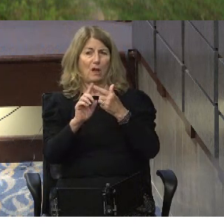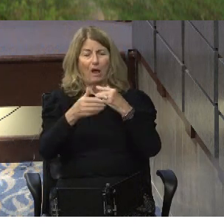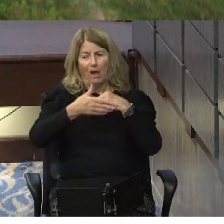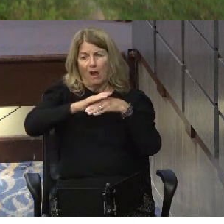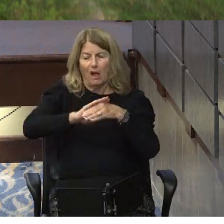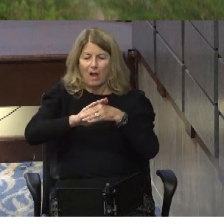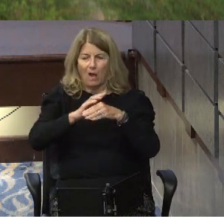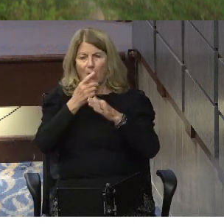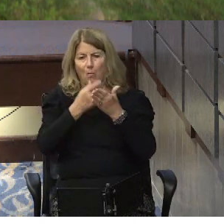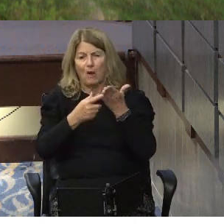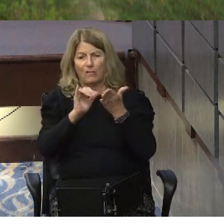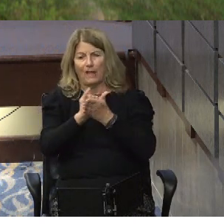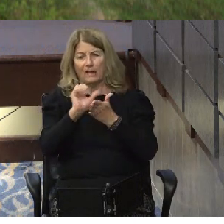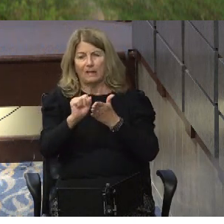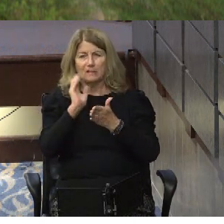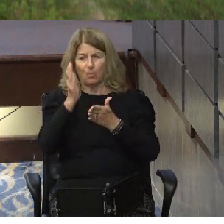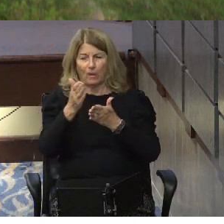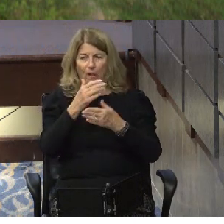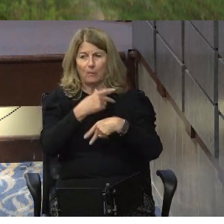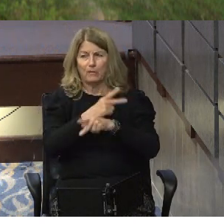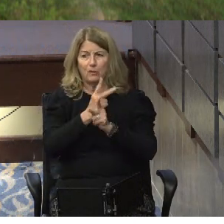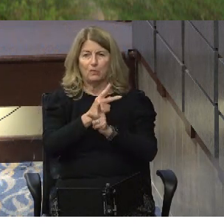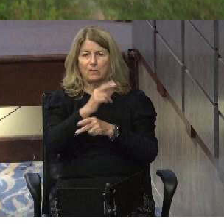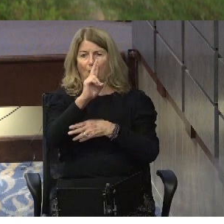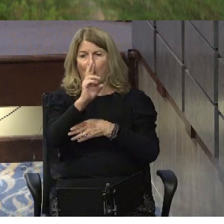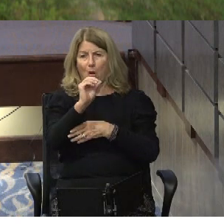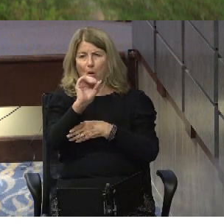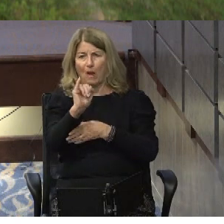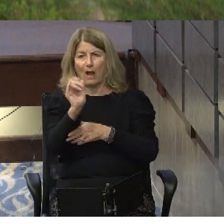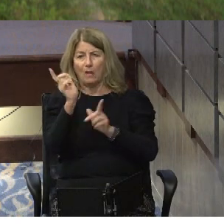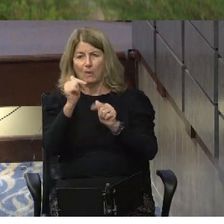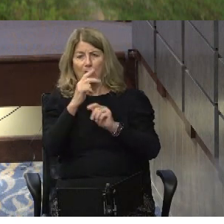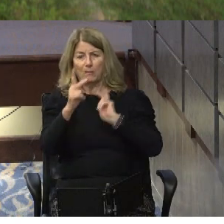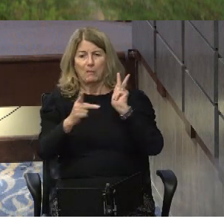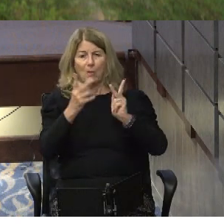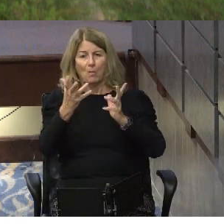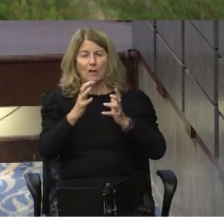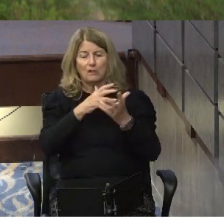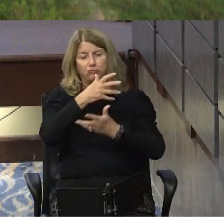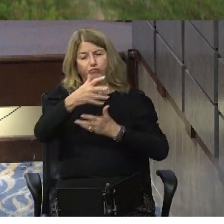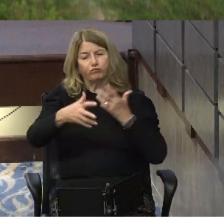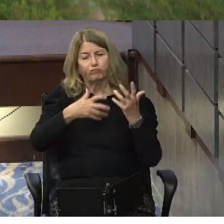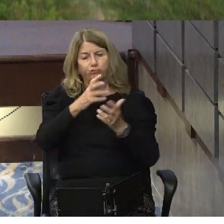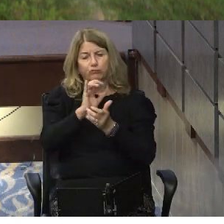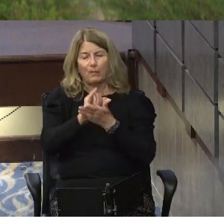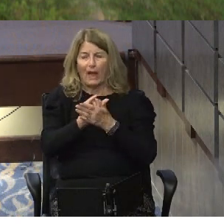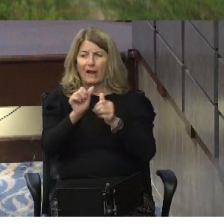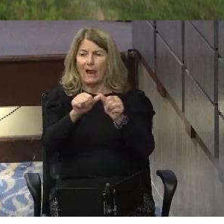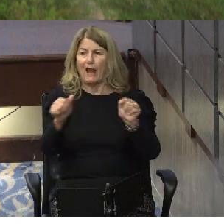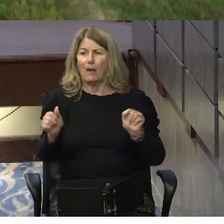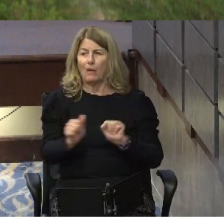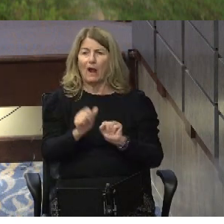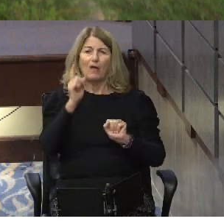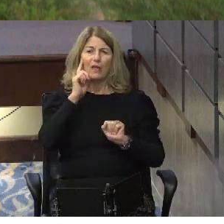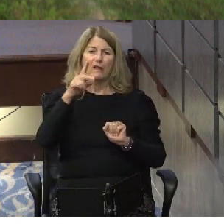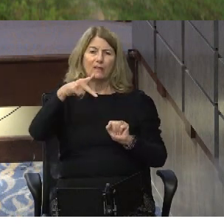really produce an ROI when people are wanting to hang out in that place. I think about that plaza right